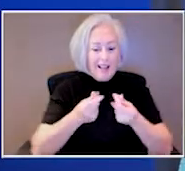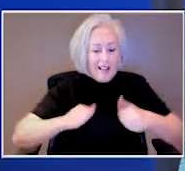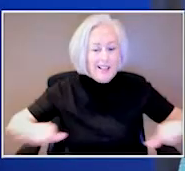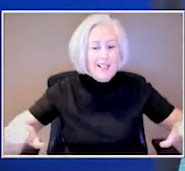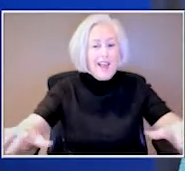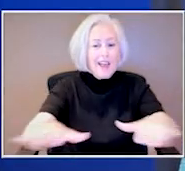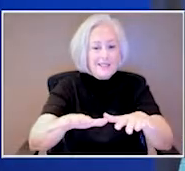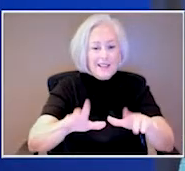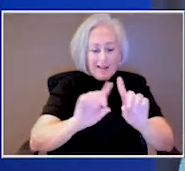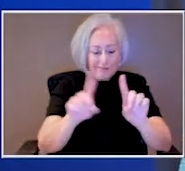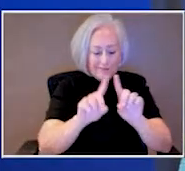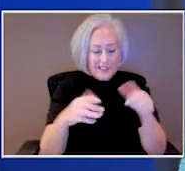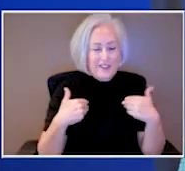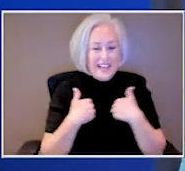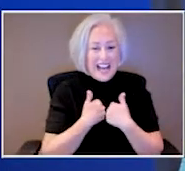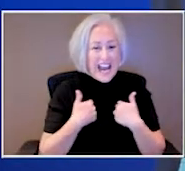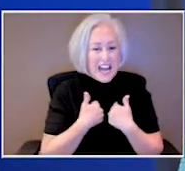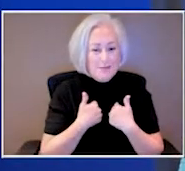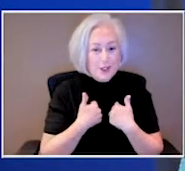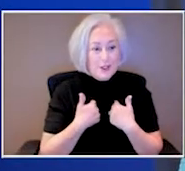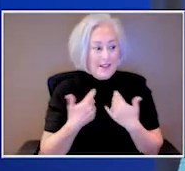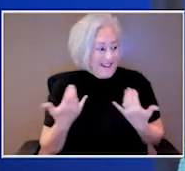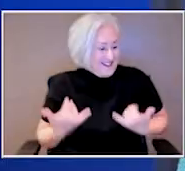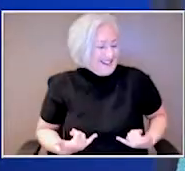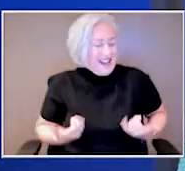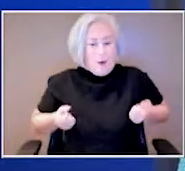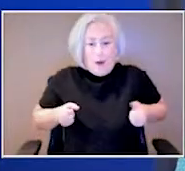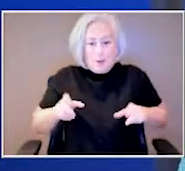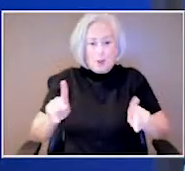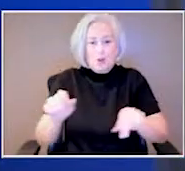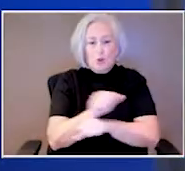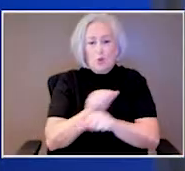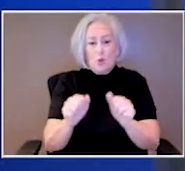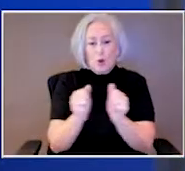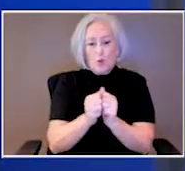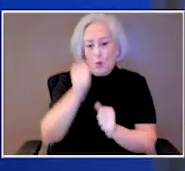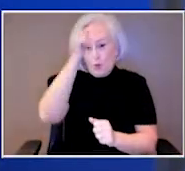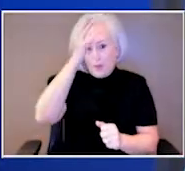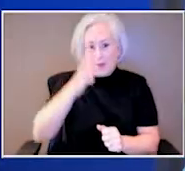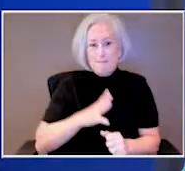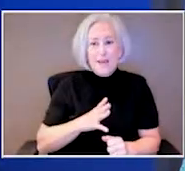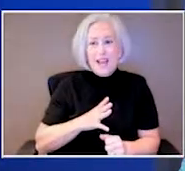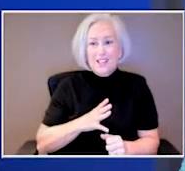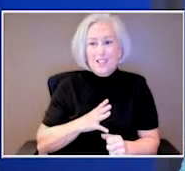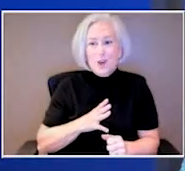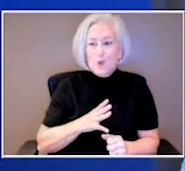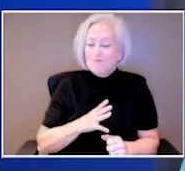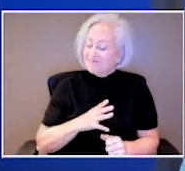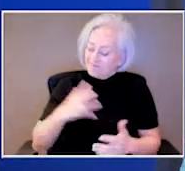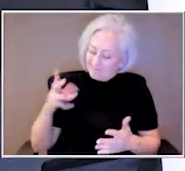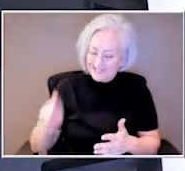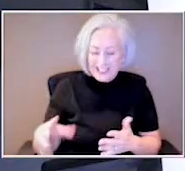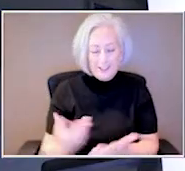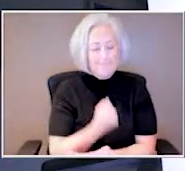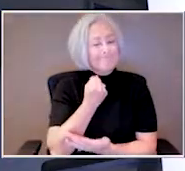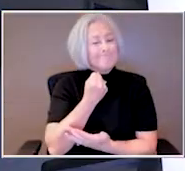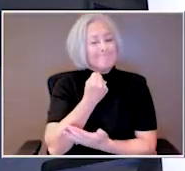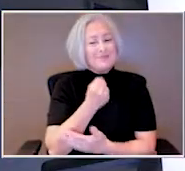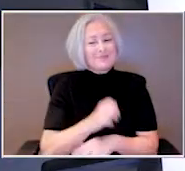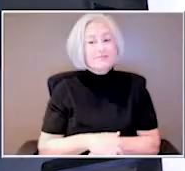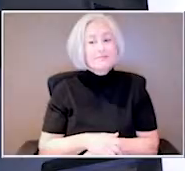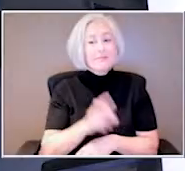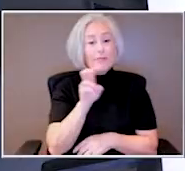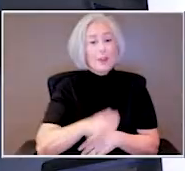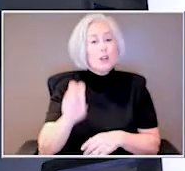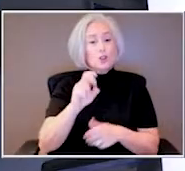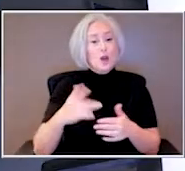animals, and I have an opportunity to work with a guide down there that I couldn't resist. So, does traveling feel different